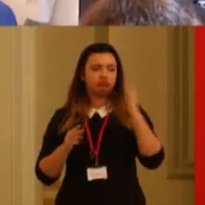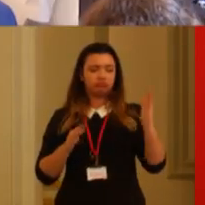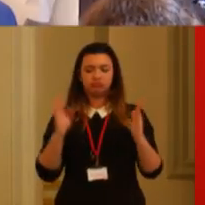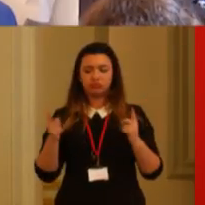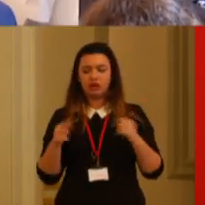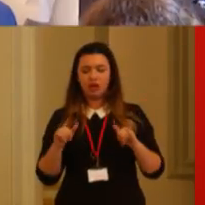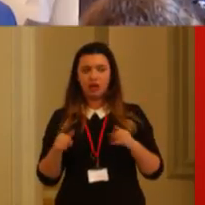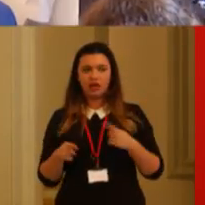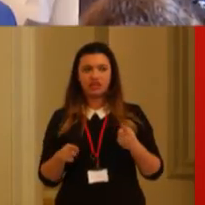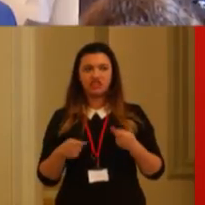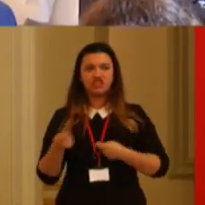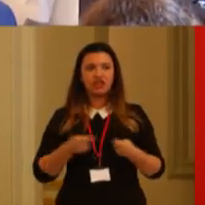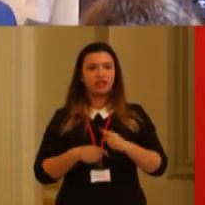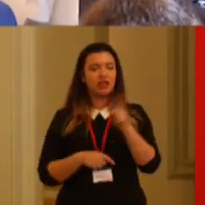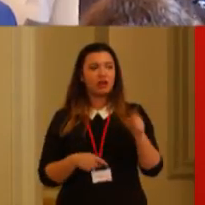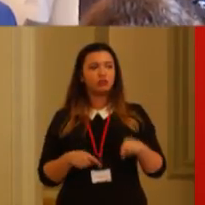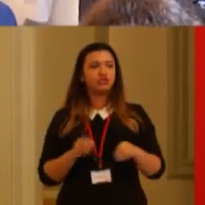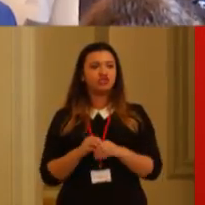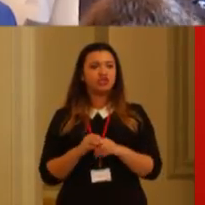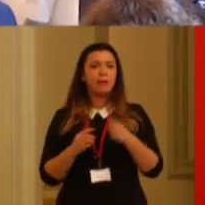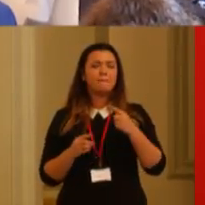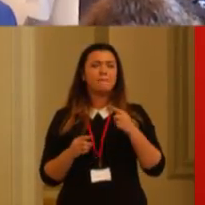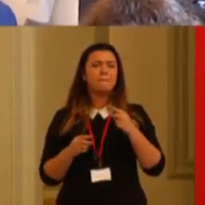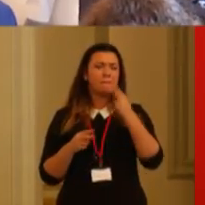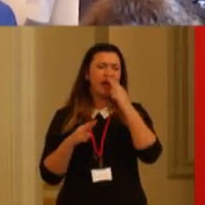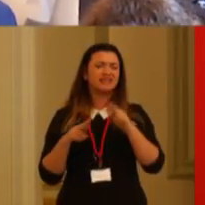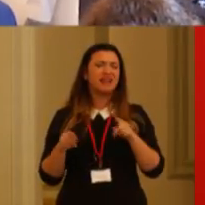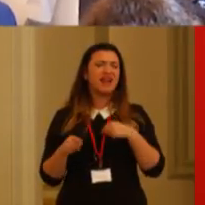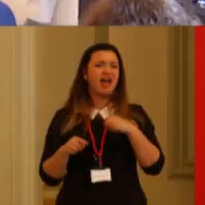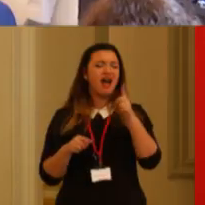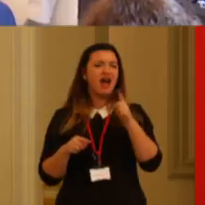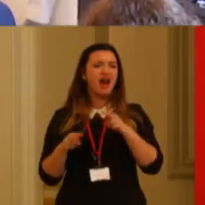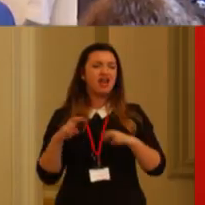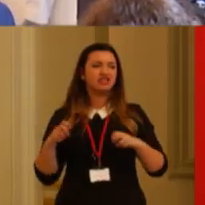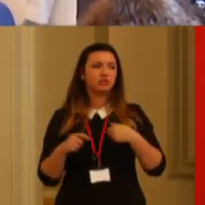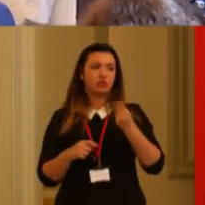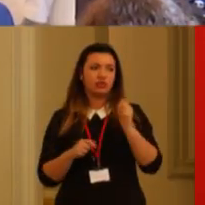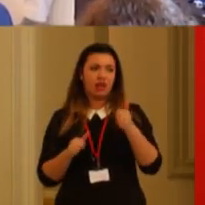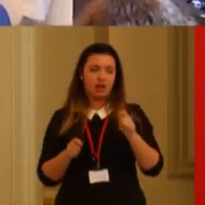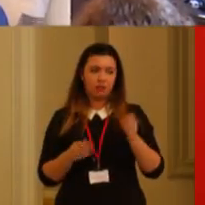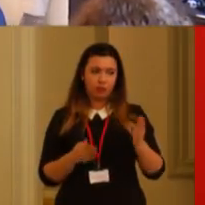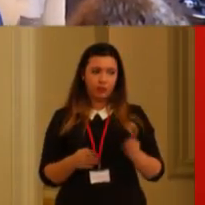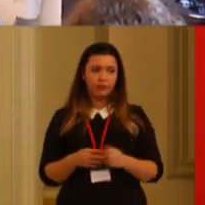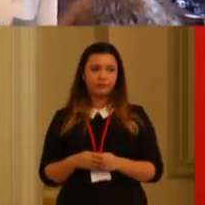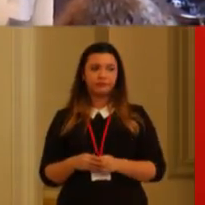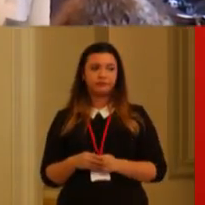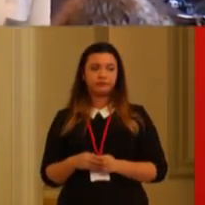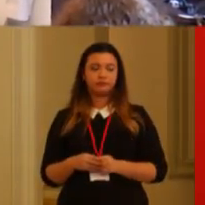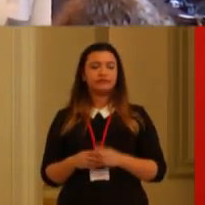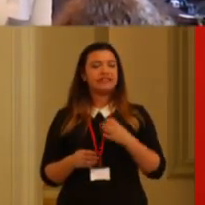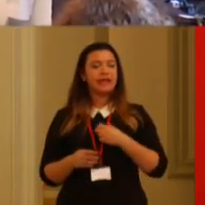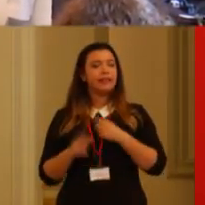prospective employees. Companies do similar pieces of research continuously. They value it,